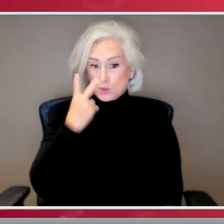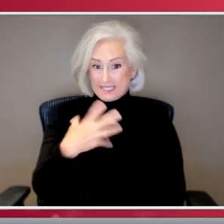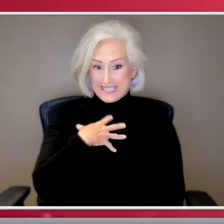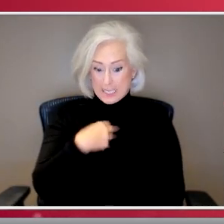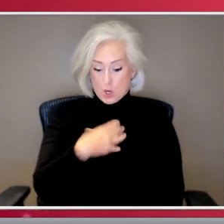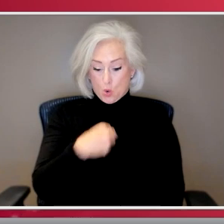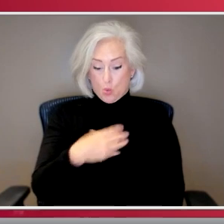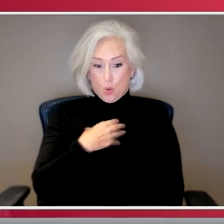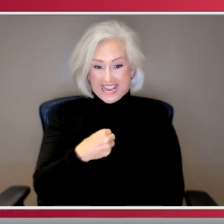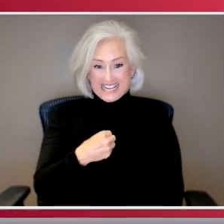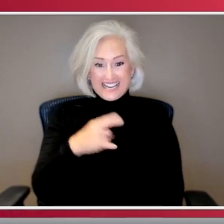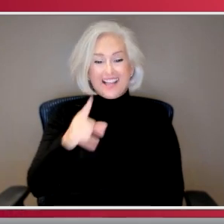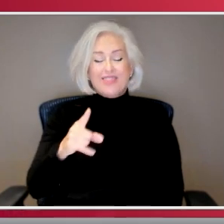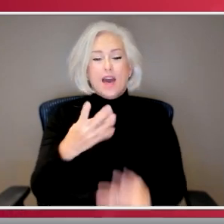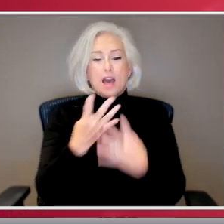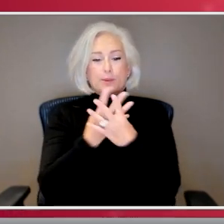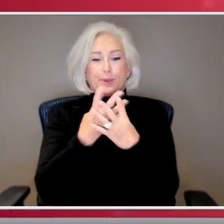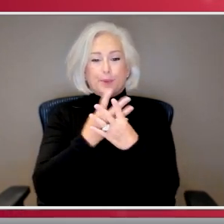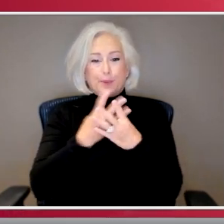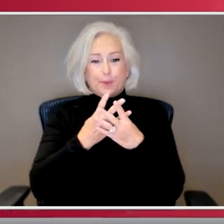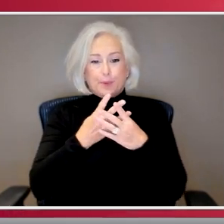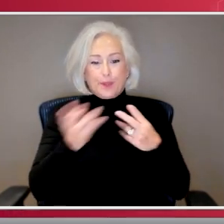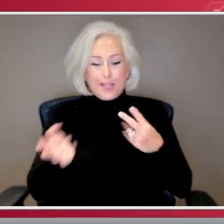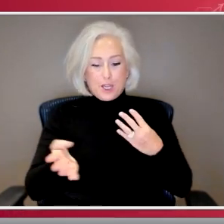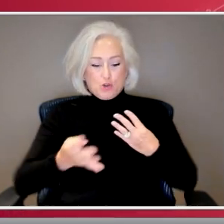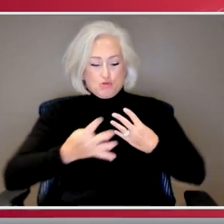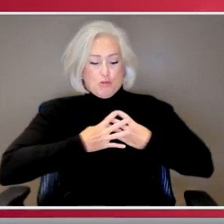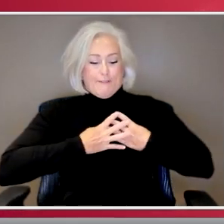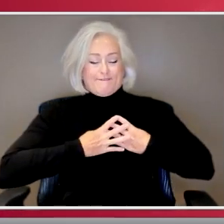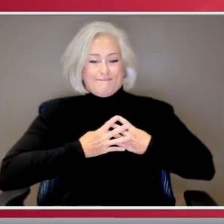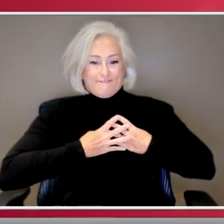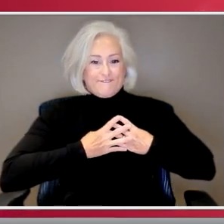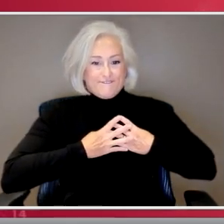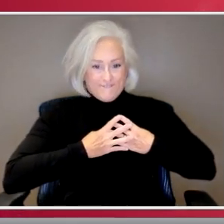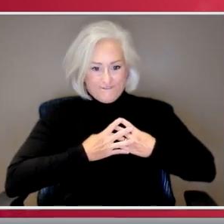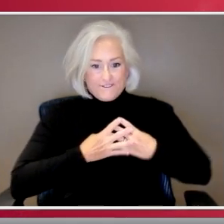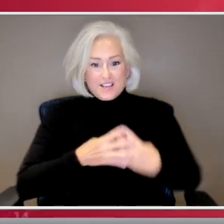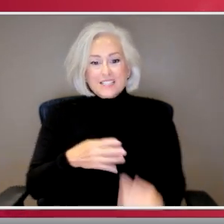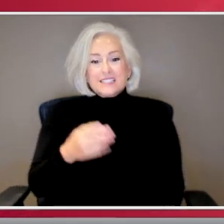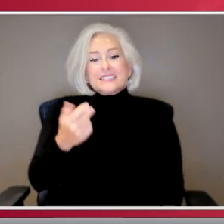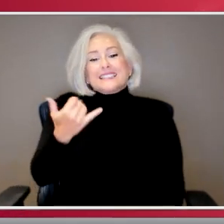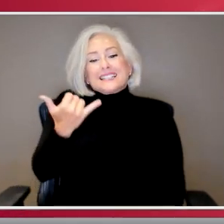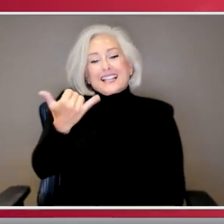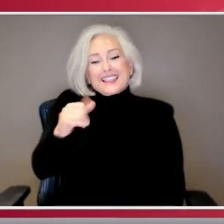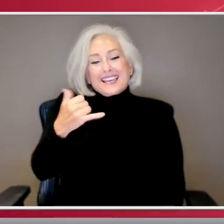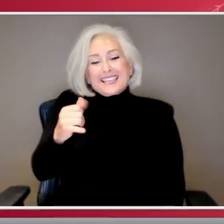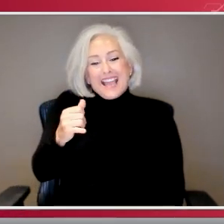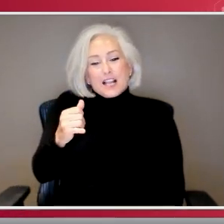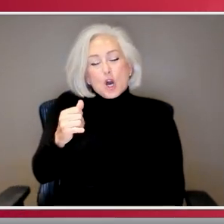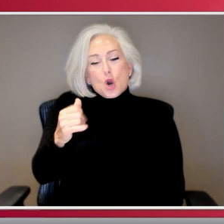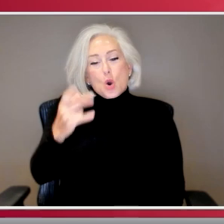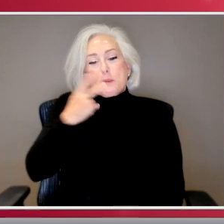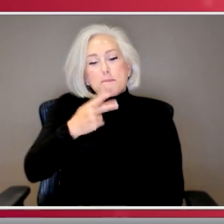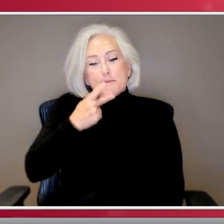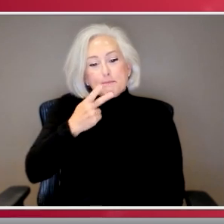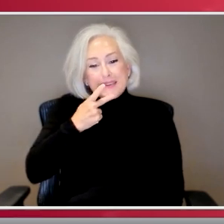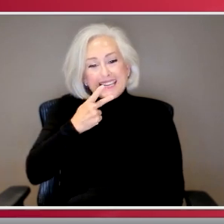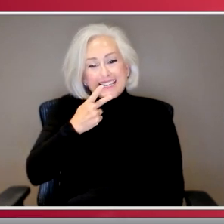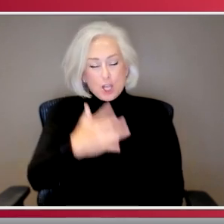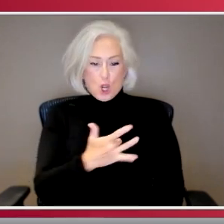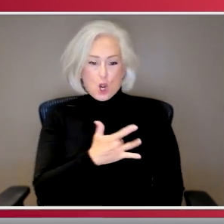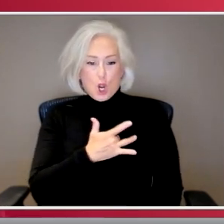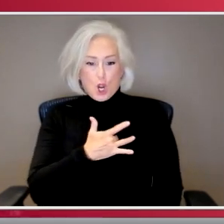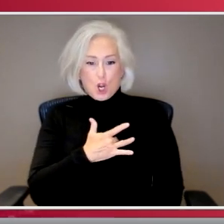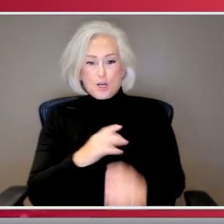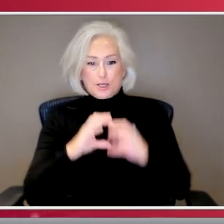down near the heart, which is the yellowish pink structure in the center of the screen, you see one limb come off that then